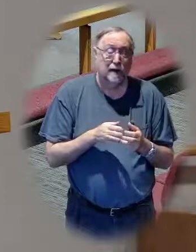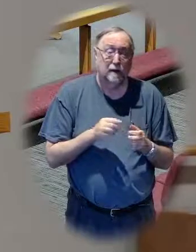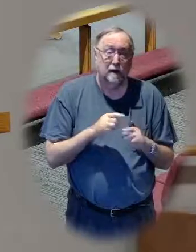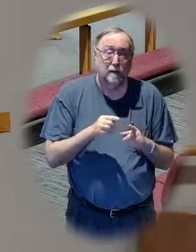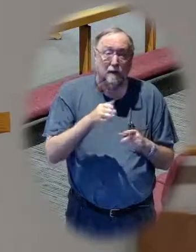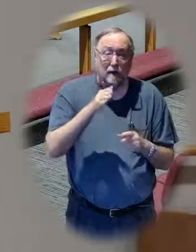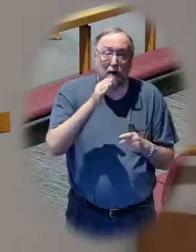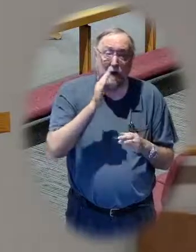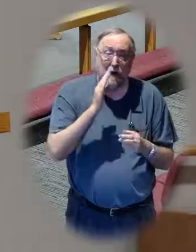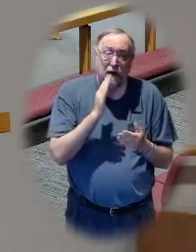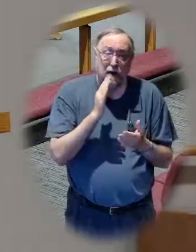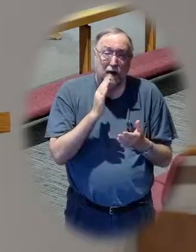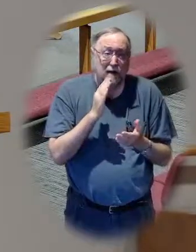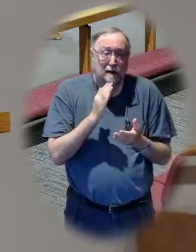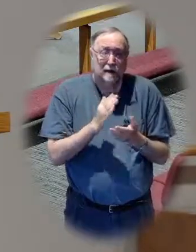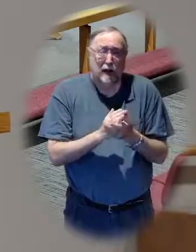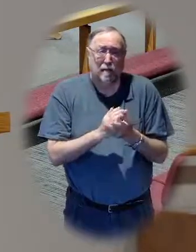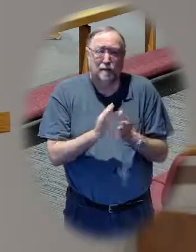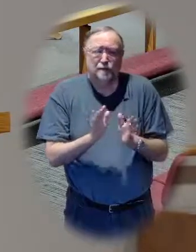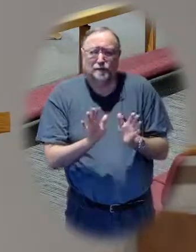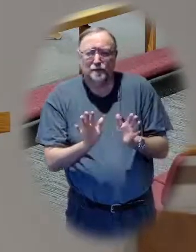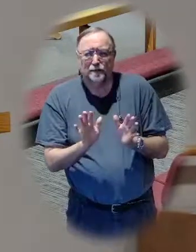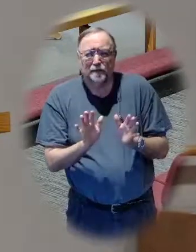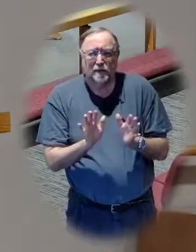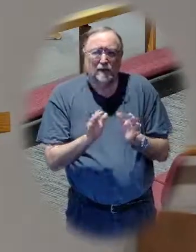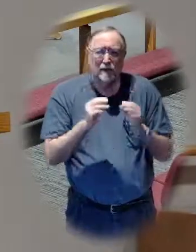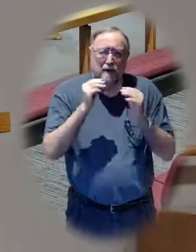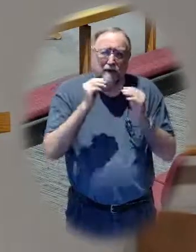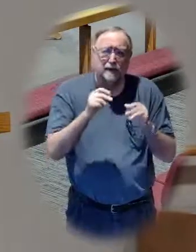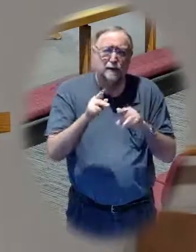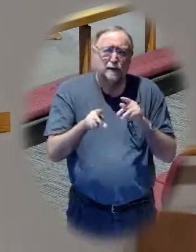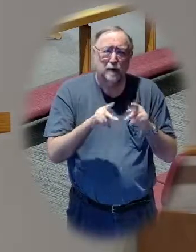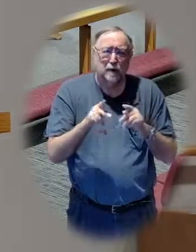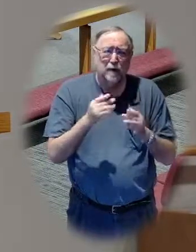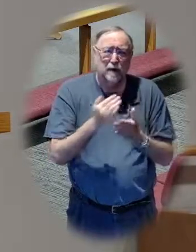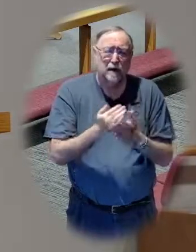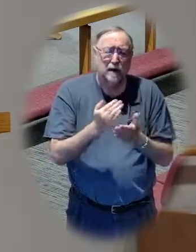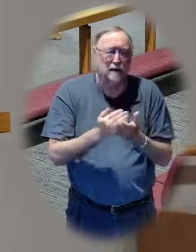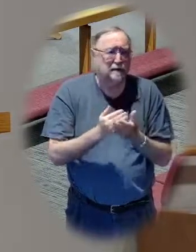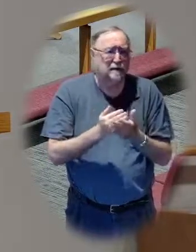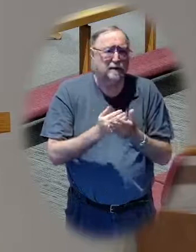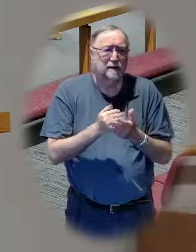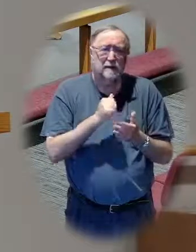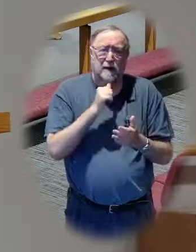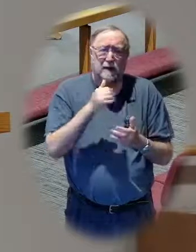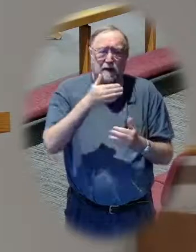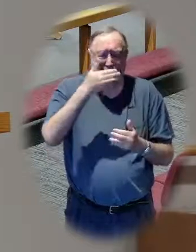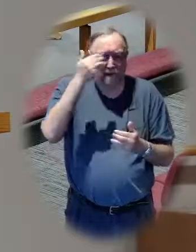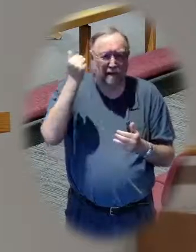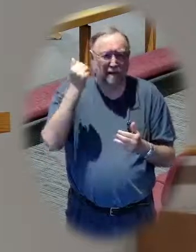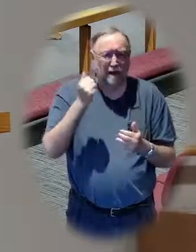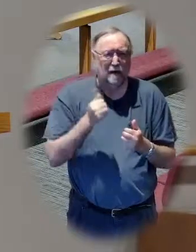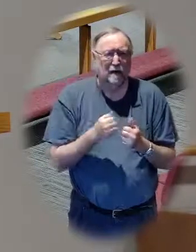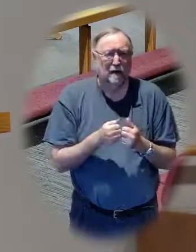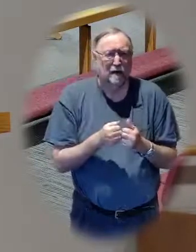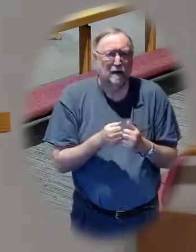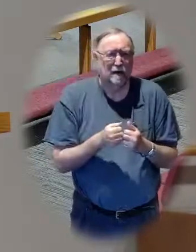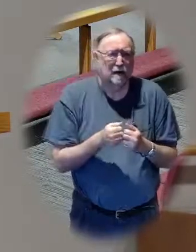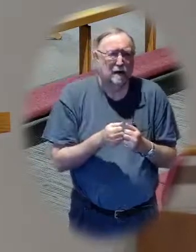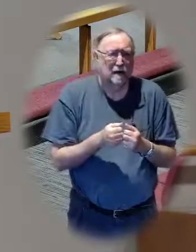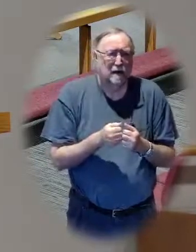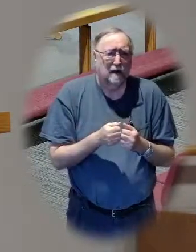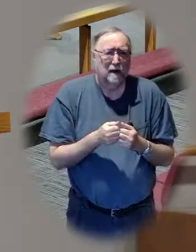stops. He hits the pause button to teach people a lesson that they would never forget. Each time you have a